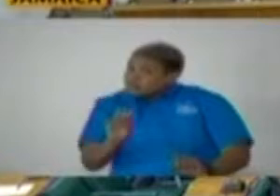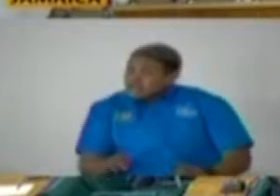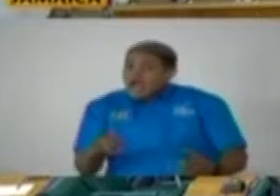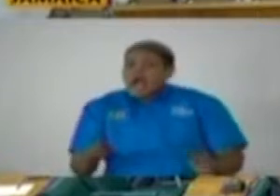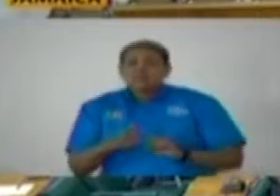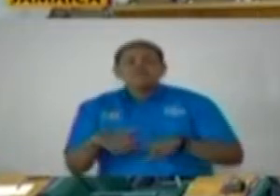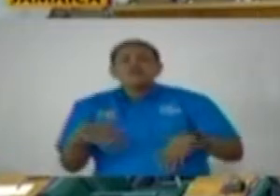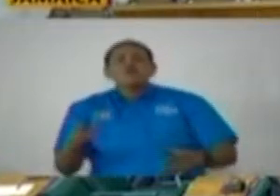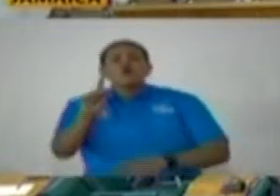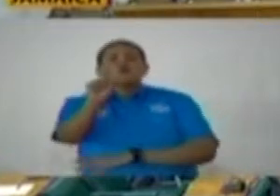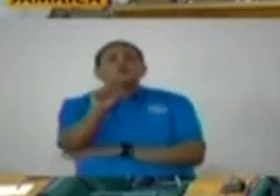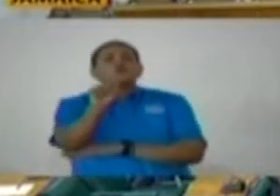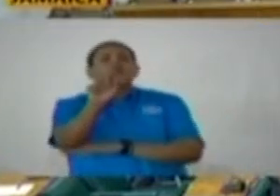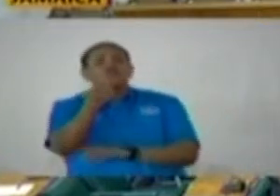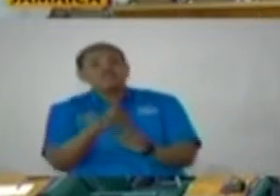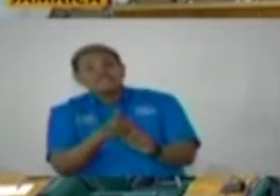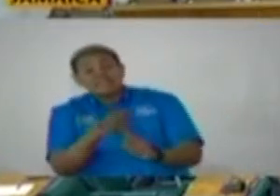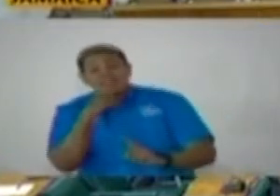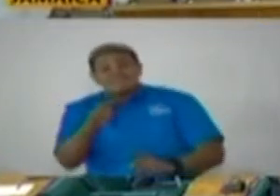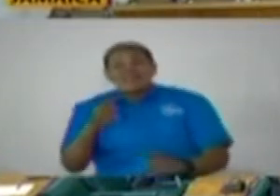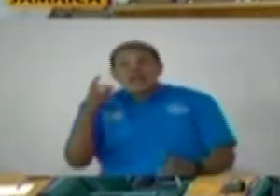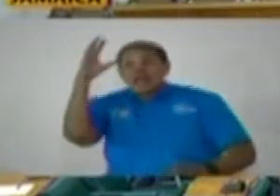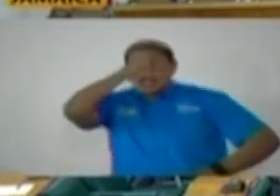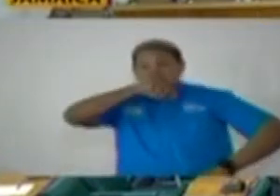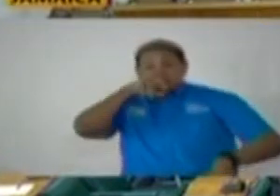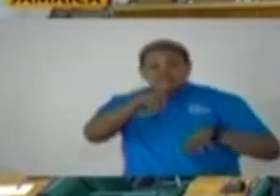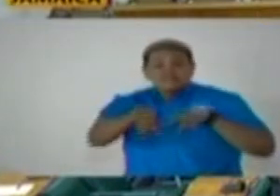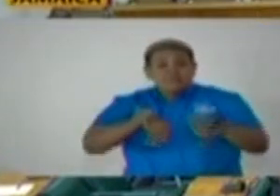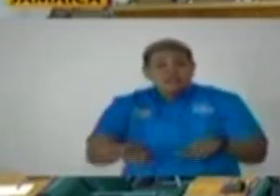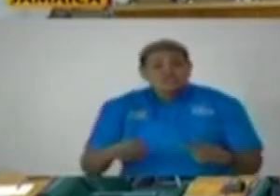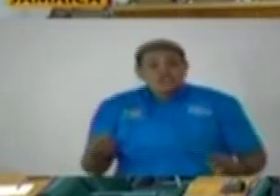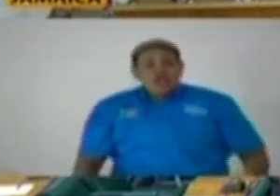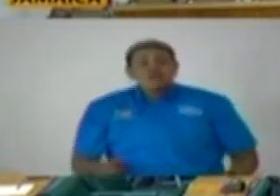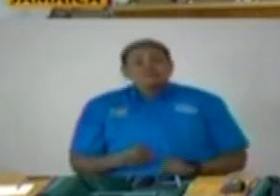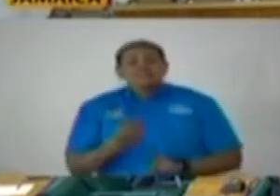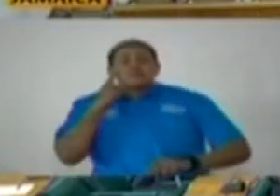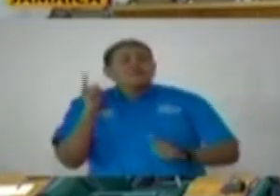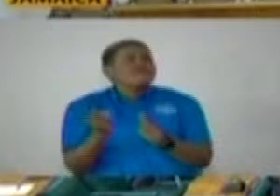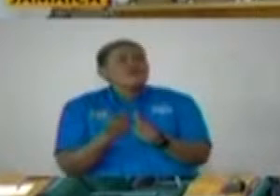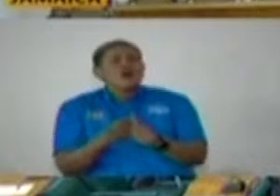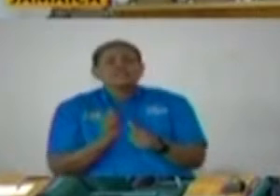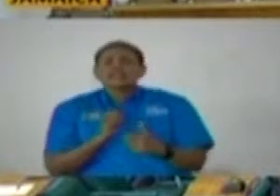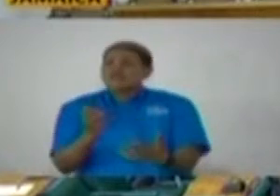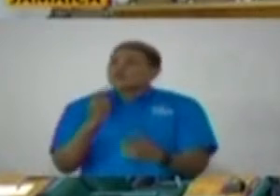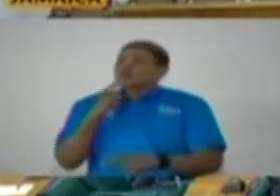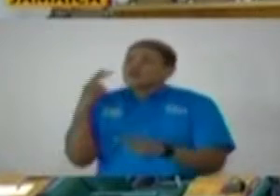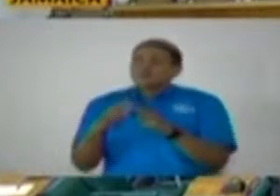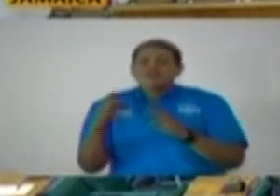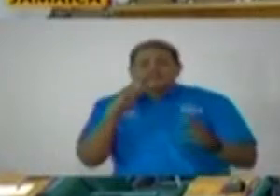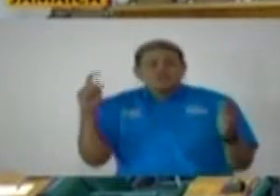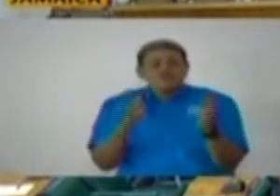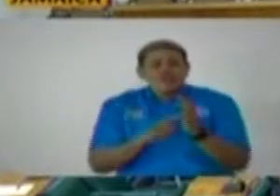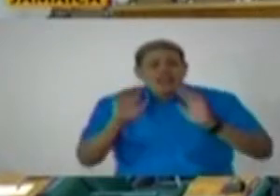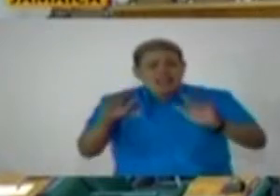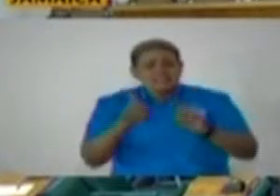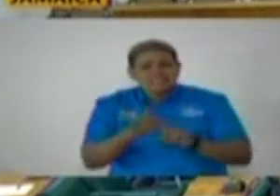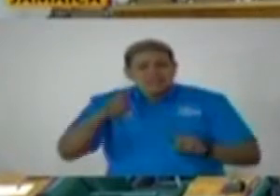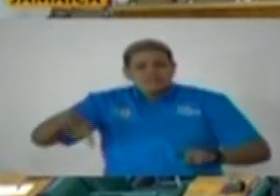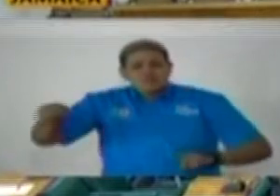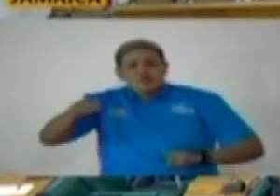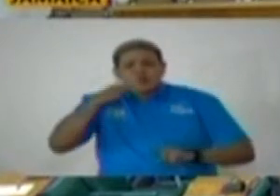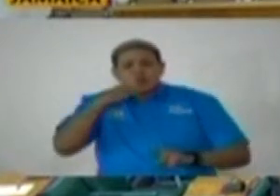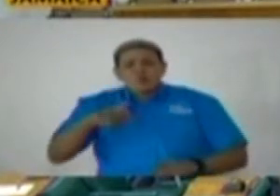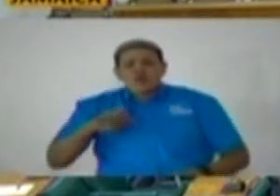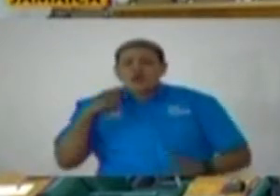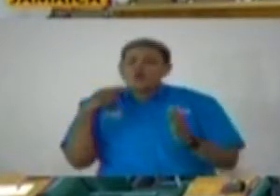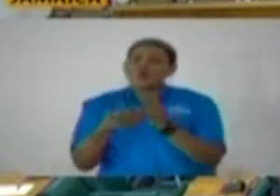to the 2023 estimates of expenditure. But first, I'd like to briefly recognize those to whom I